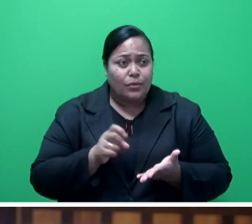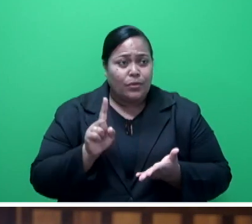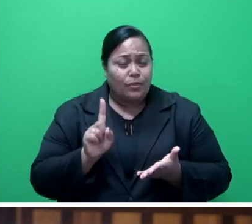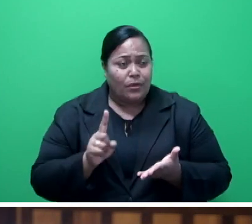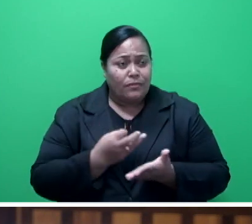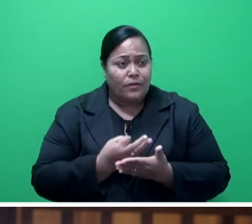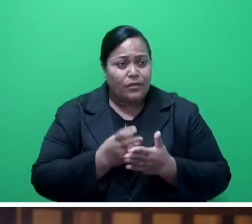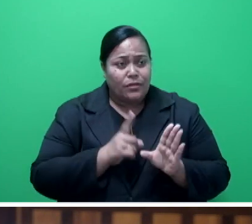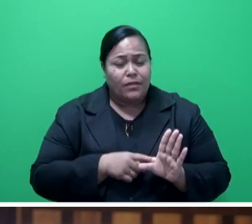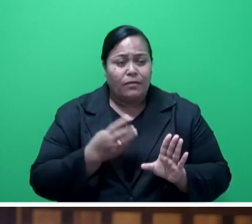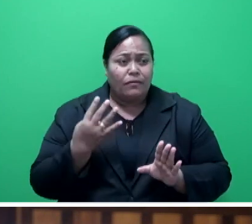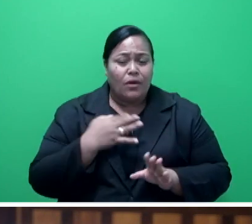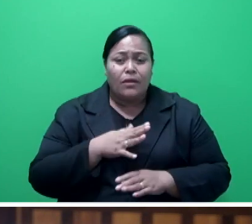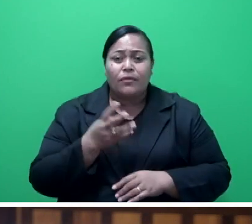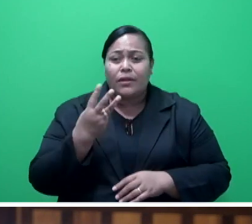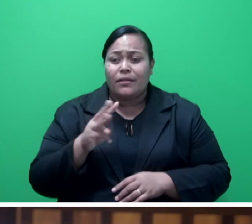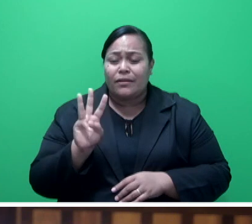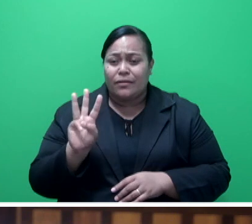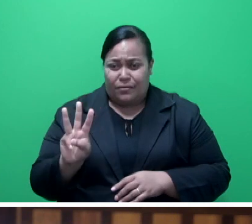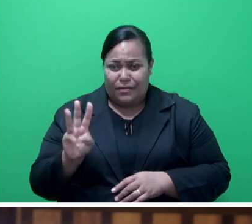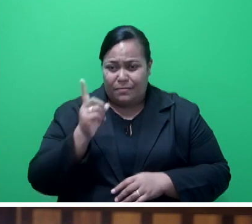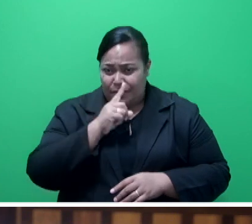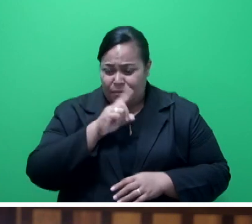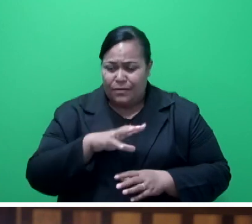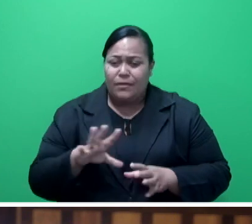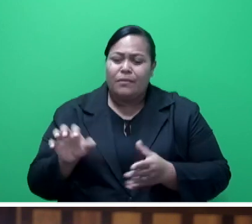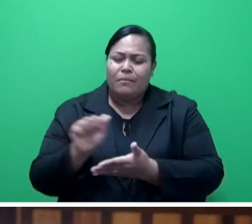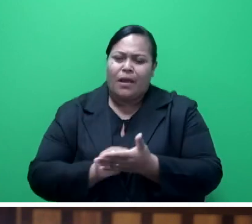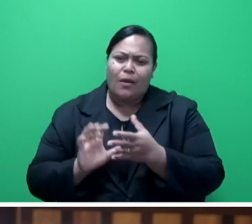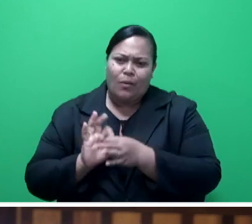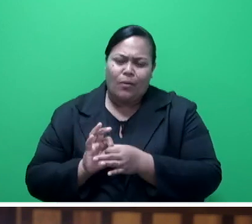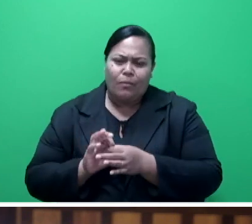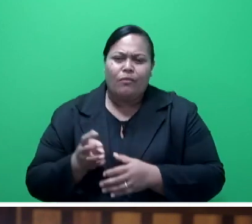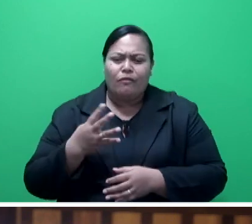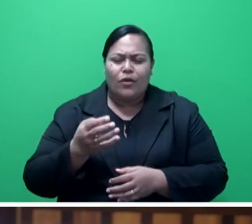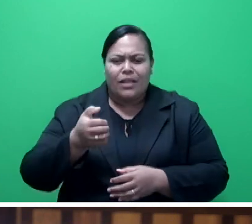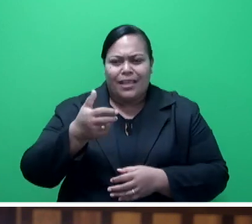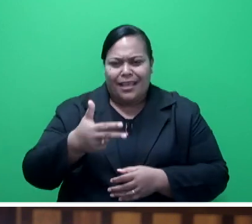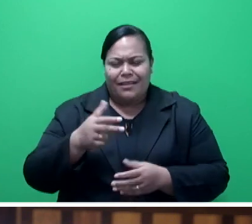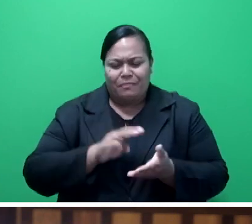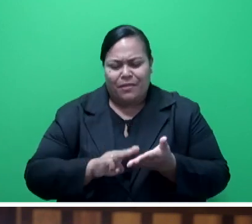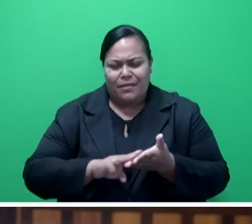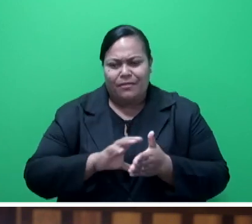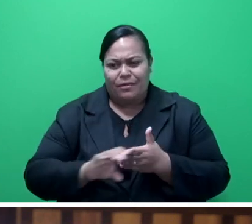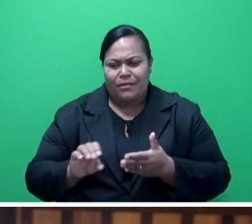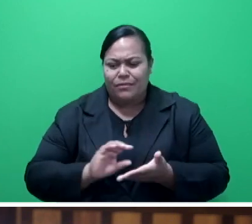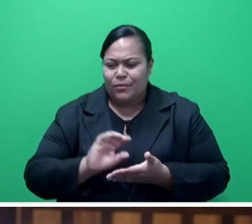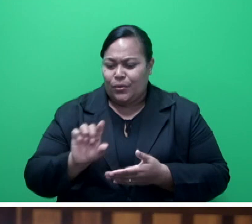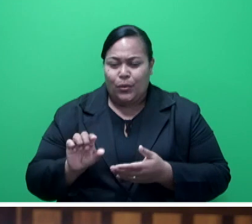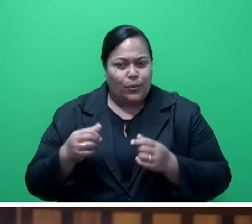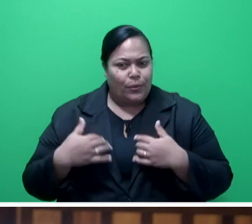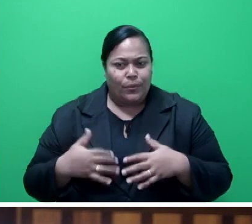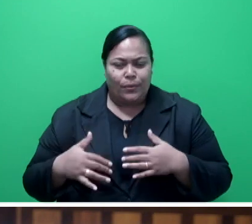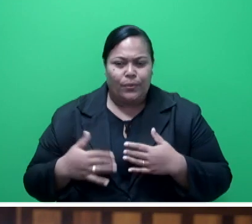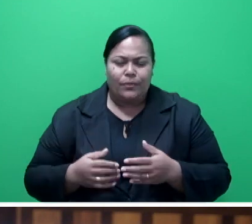433 successful applicants secured home loans to a total value of $58 million, and almost eightfold of economic activities compared to the